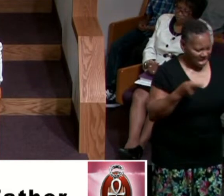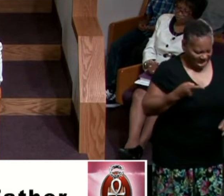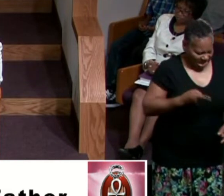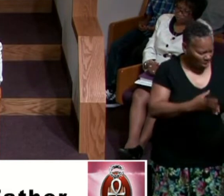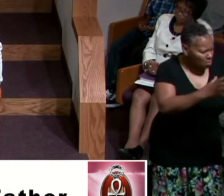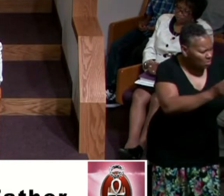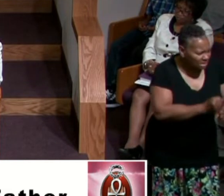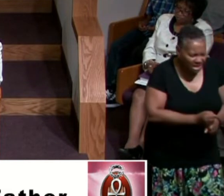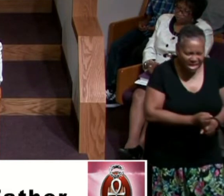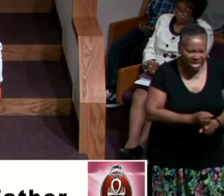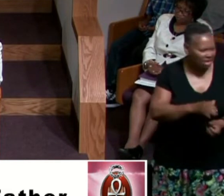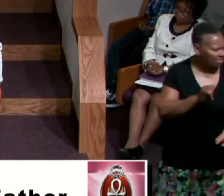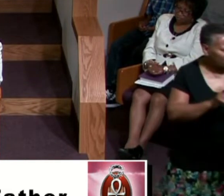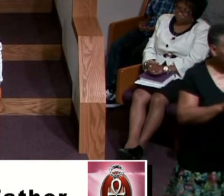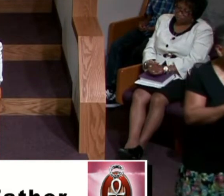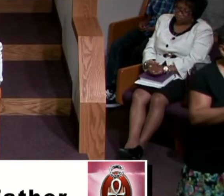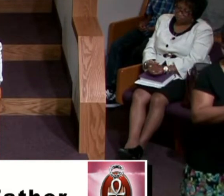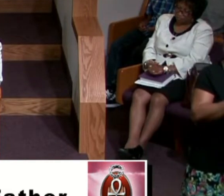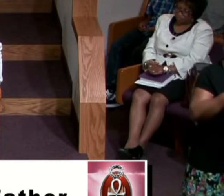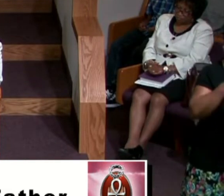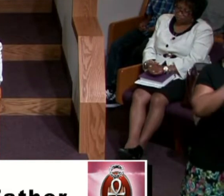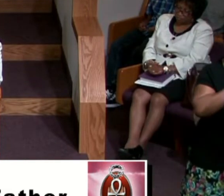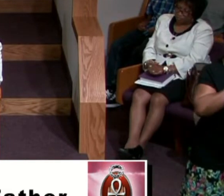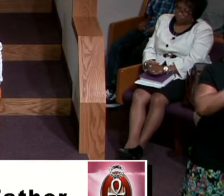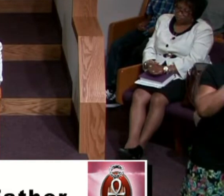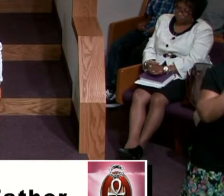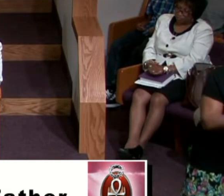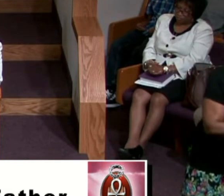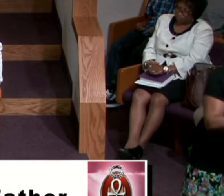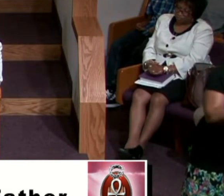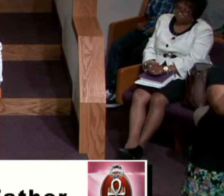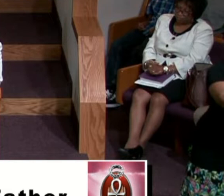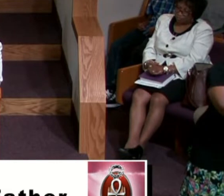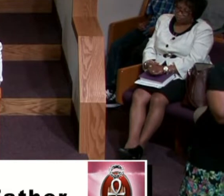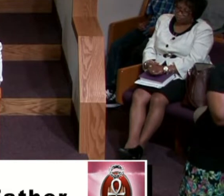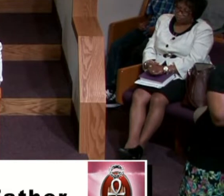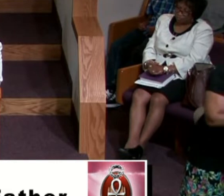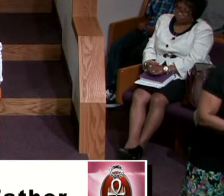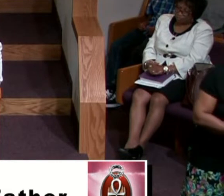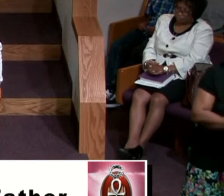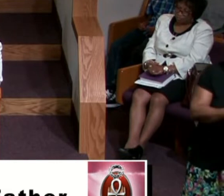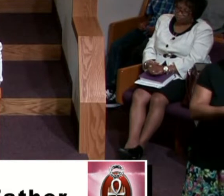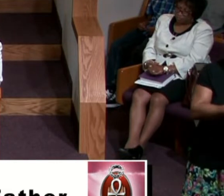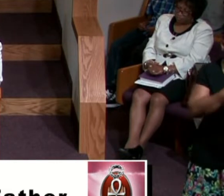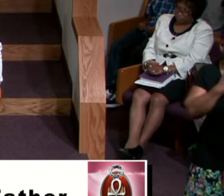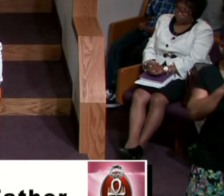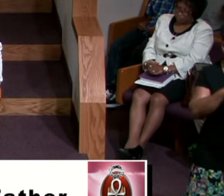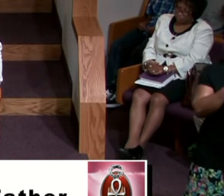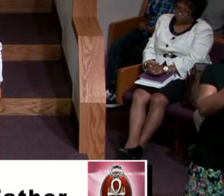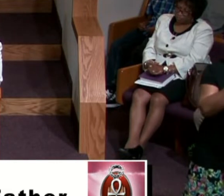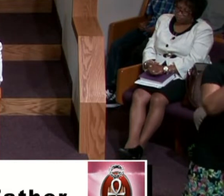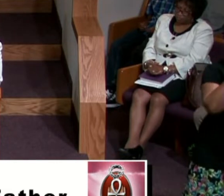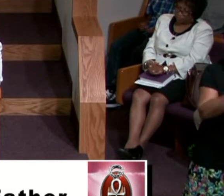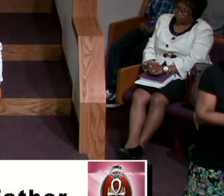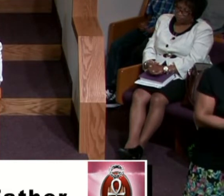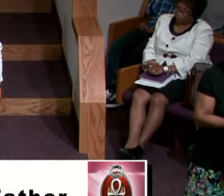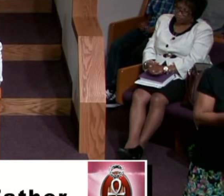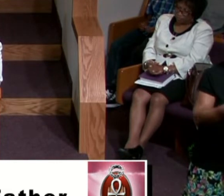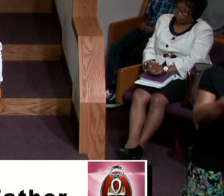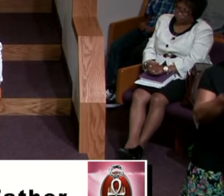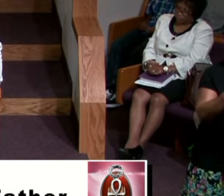incredible, unbelievable news. No doubt before he lay down to sleep that night, this issue was on